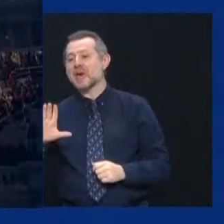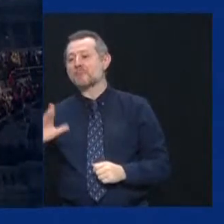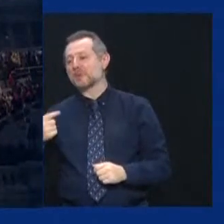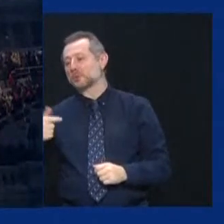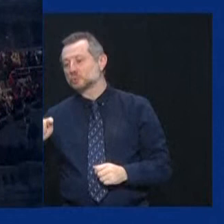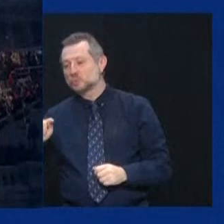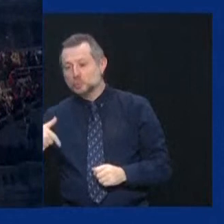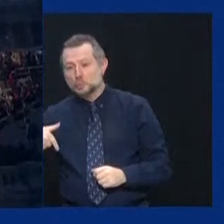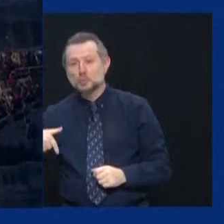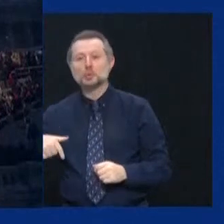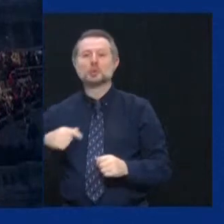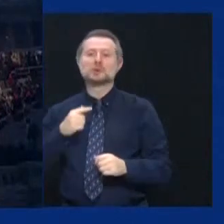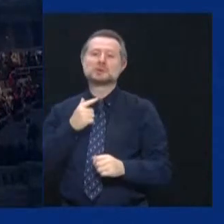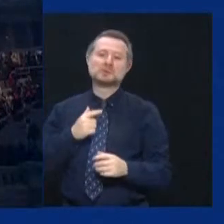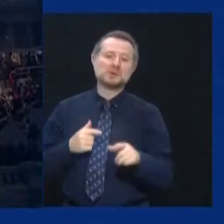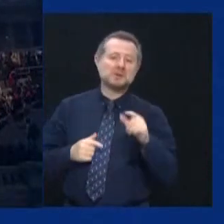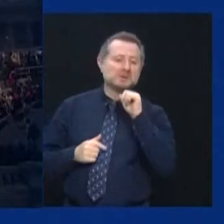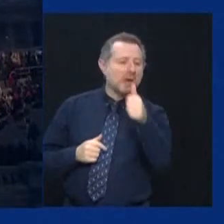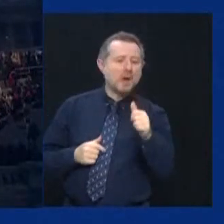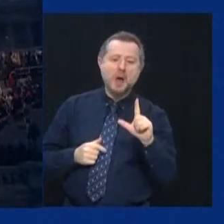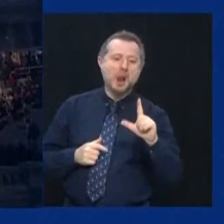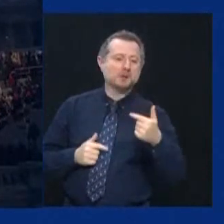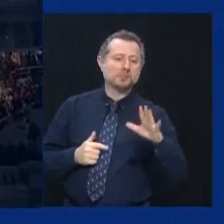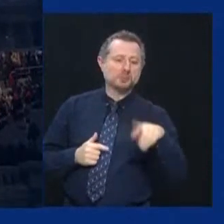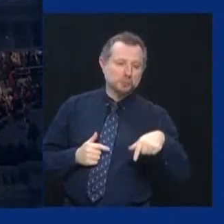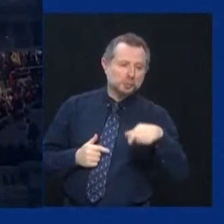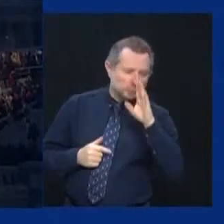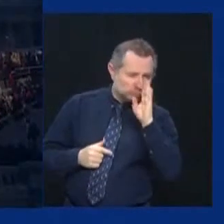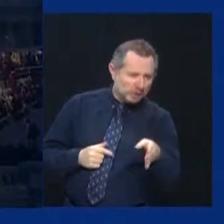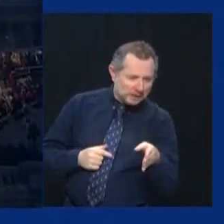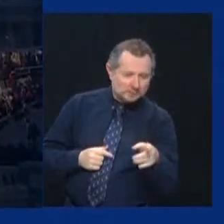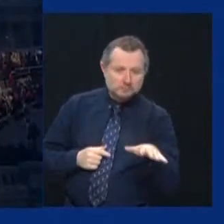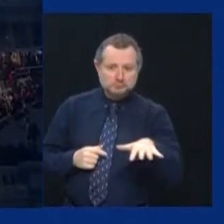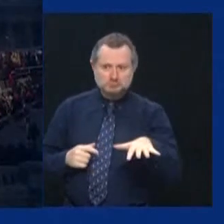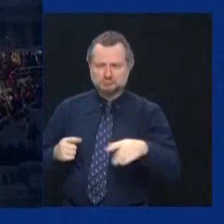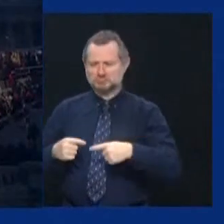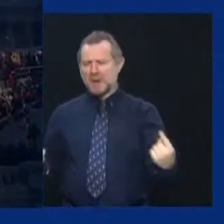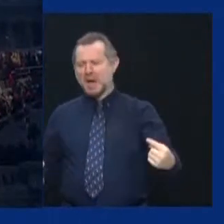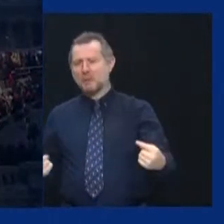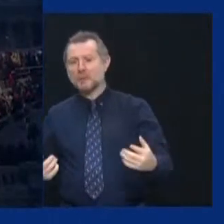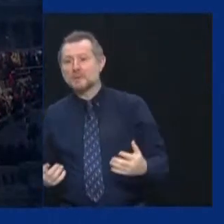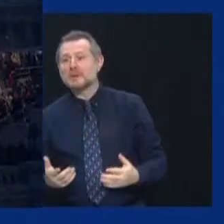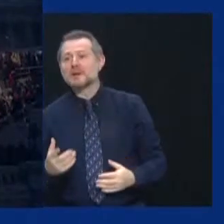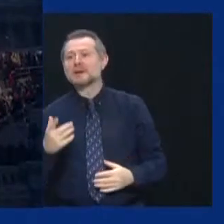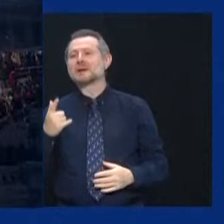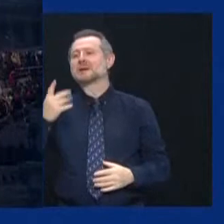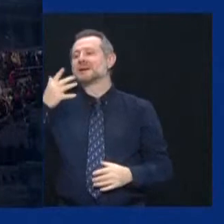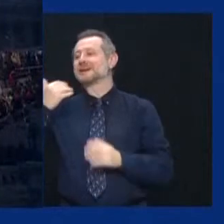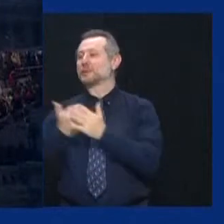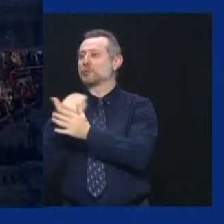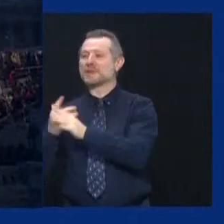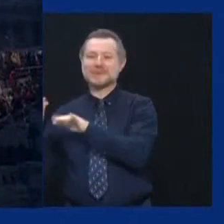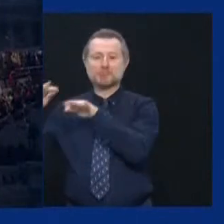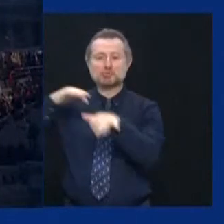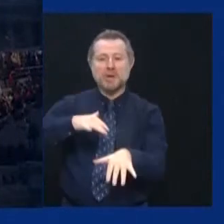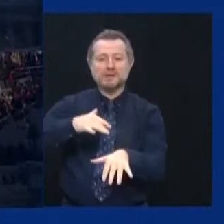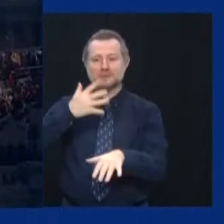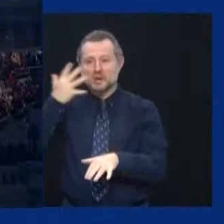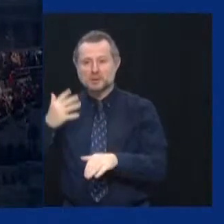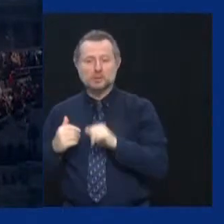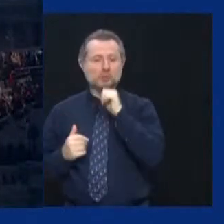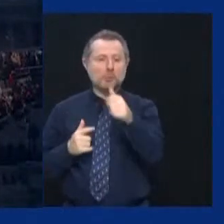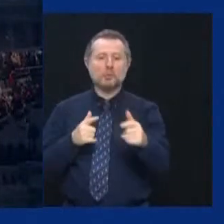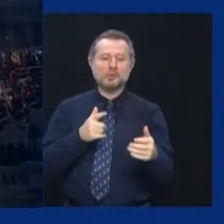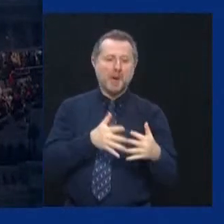from non-LGBTQ, divide old immigrants from new immigrants, divide, divide,